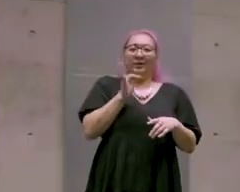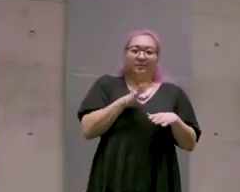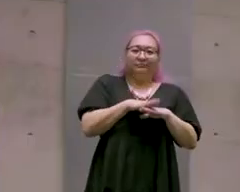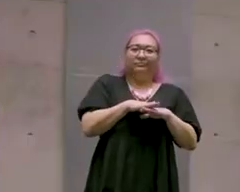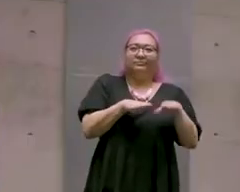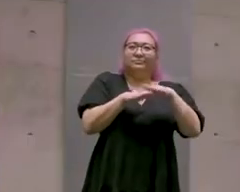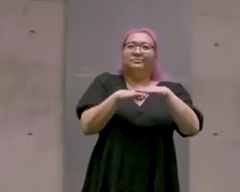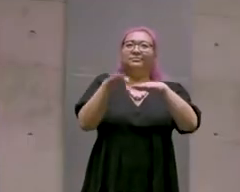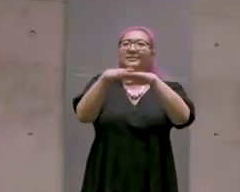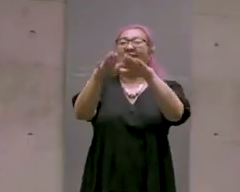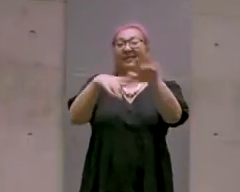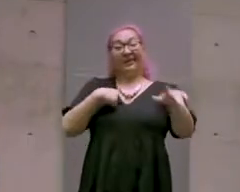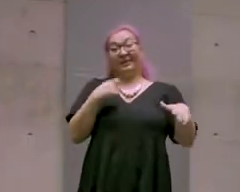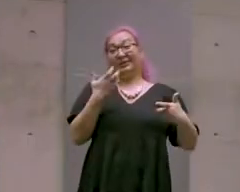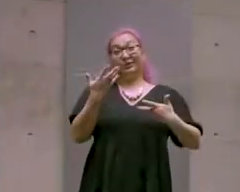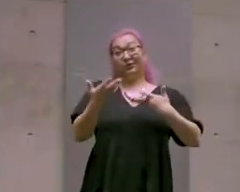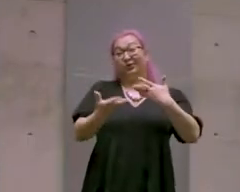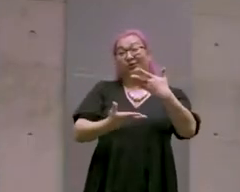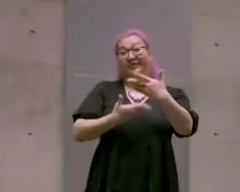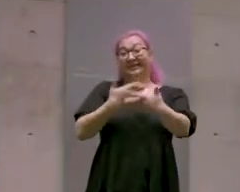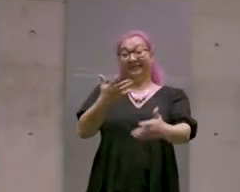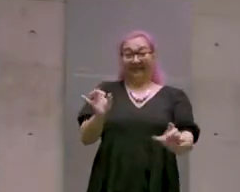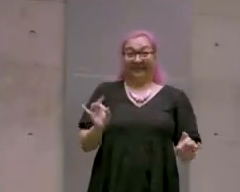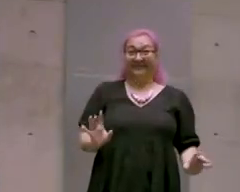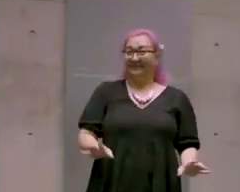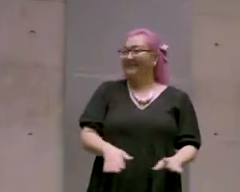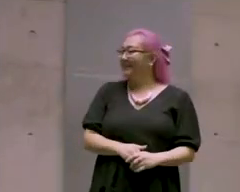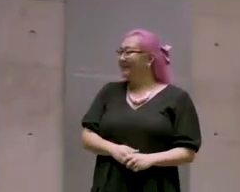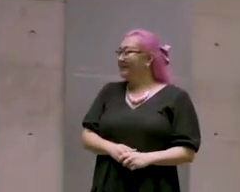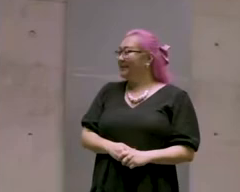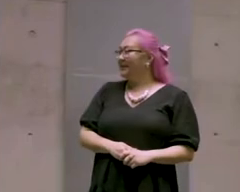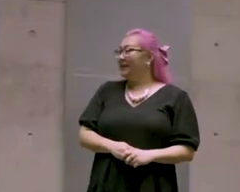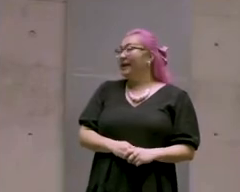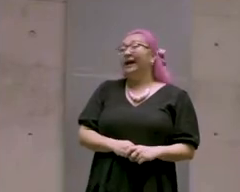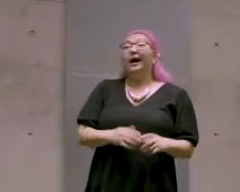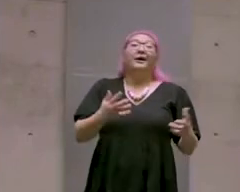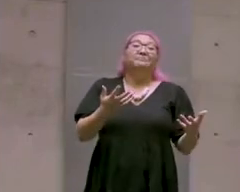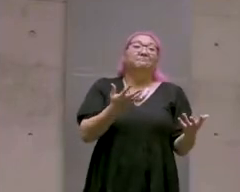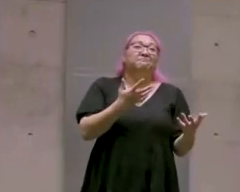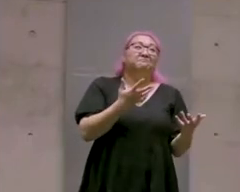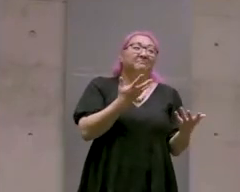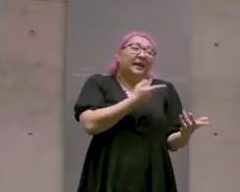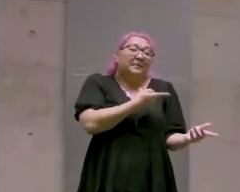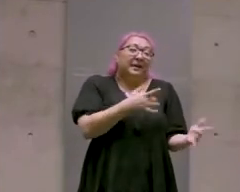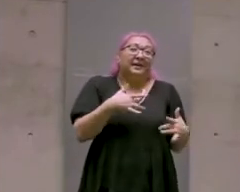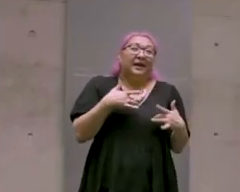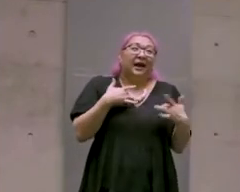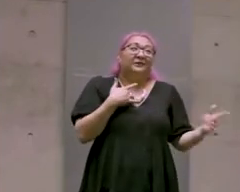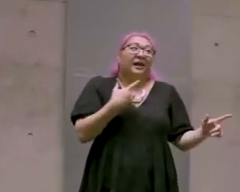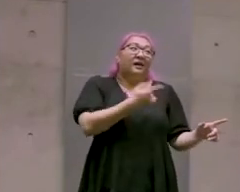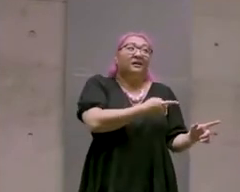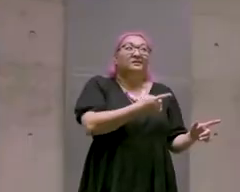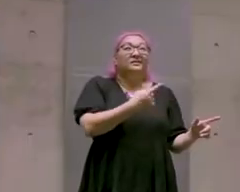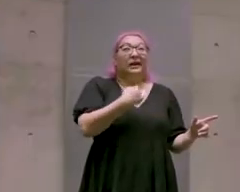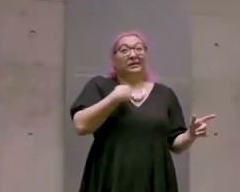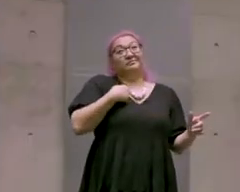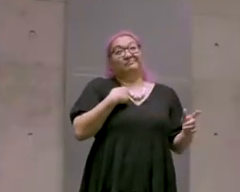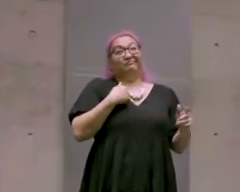story. I mean, I think that's a bit of skill. It's a little bit of skill. I'll give myself credit that when something worked, I leant towards that.